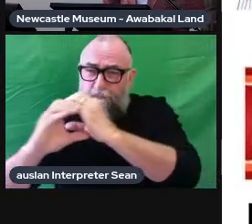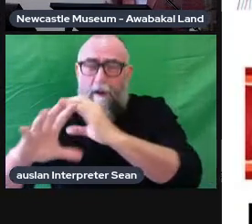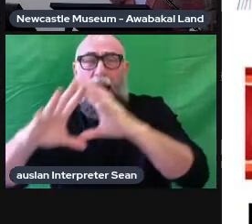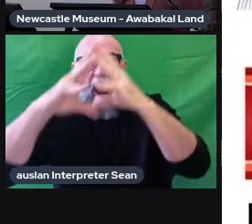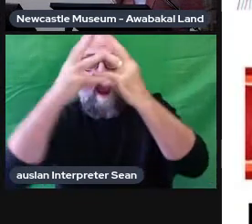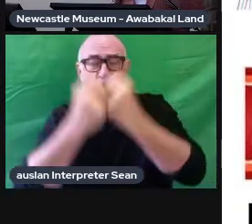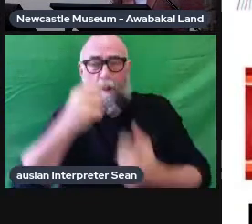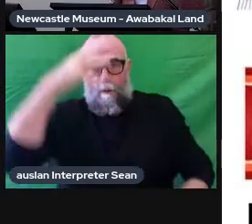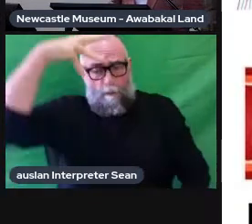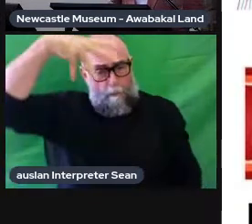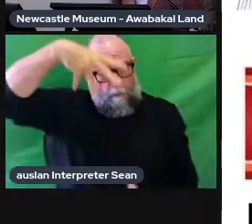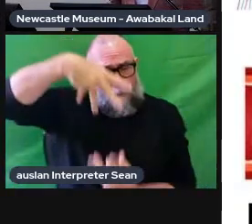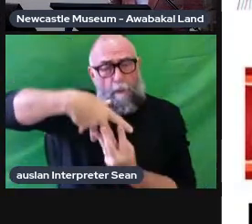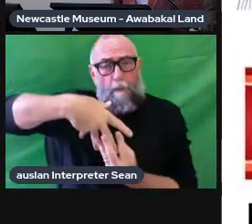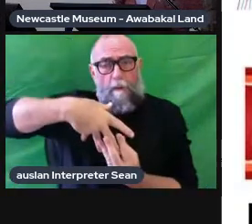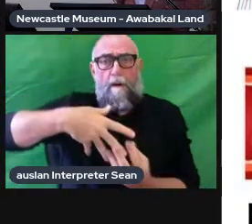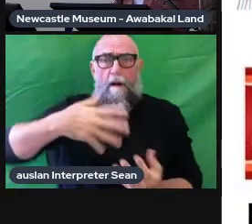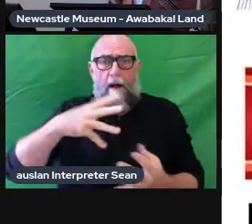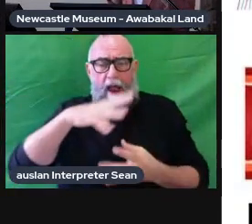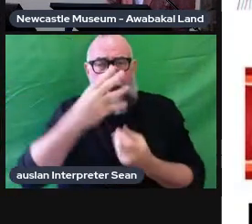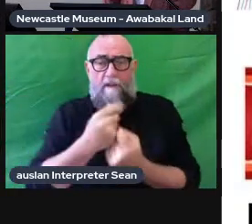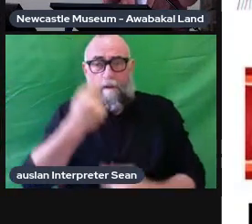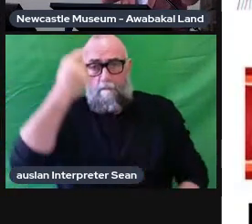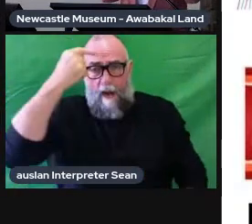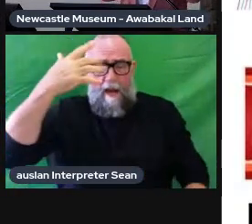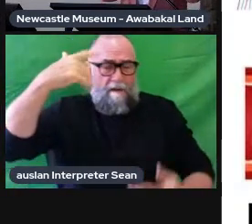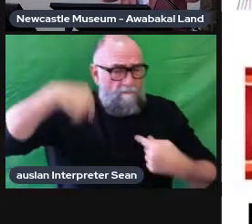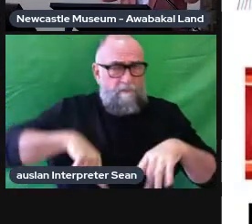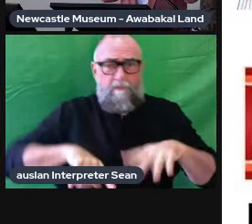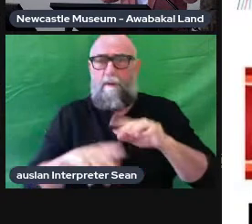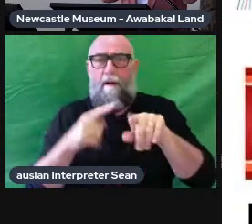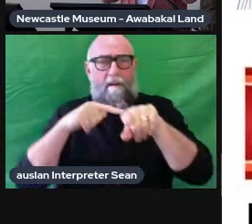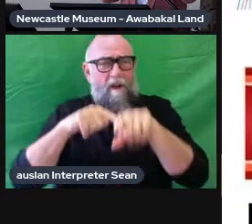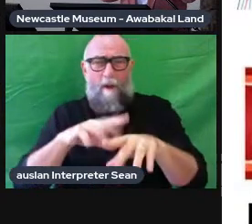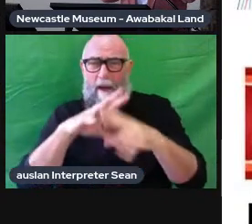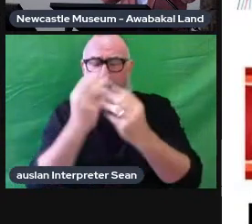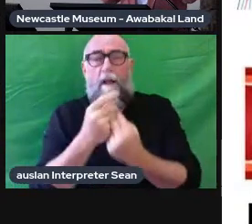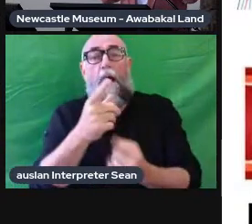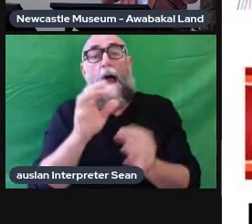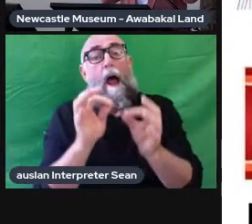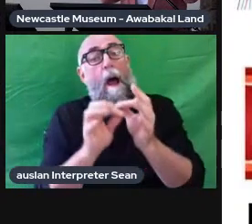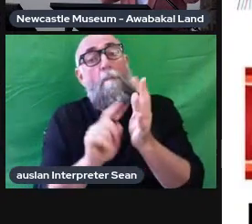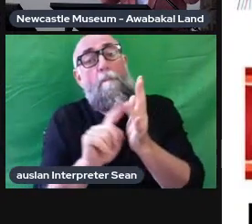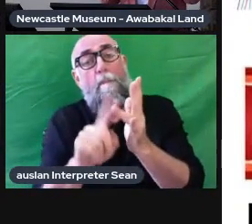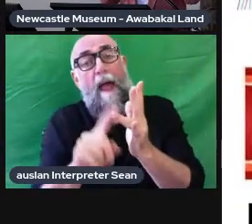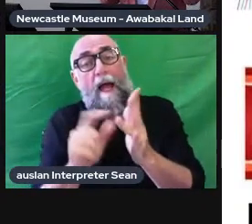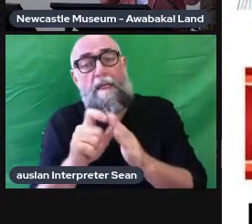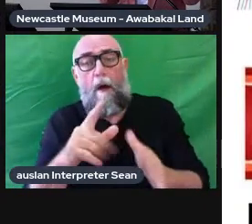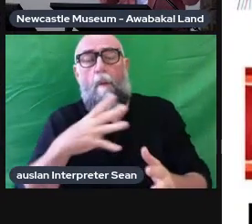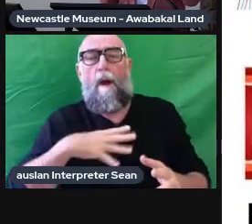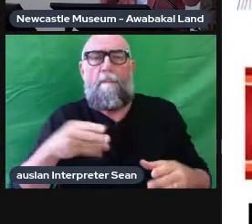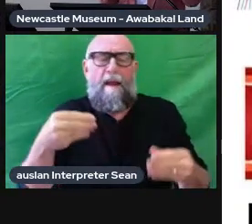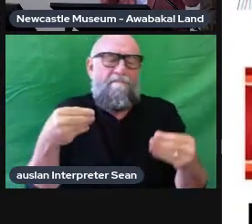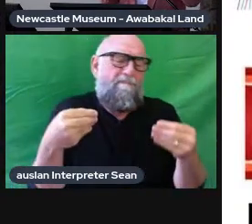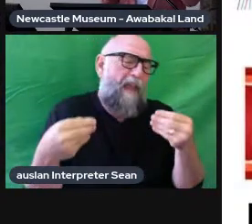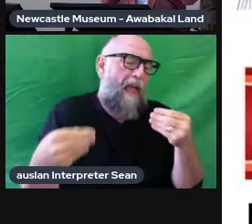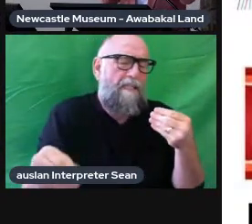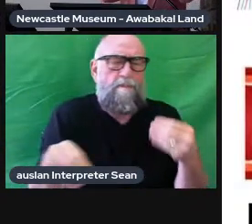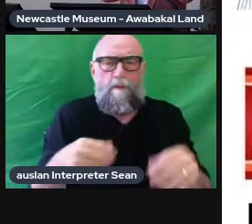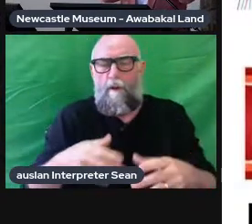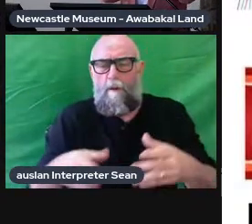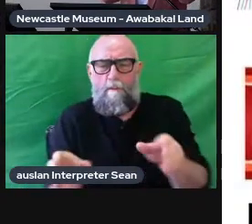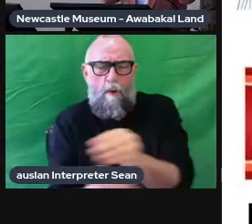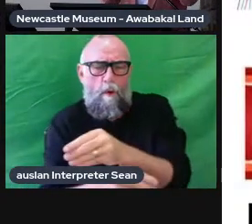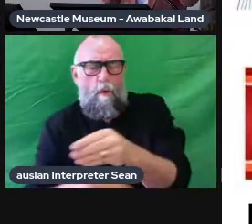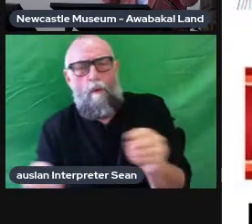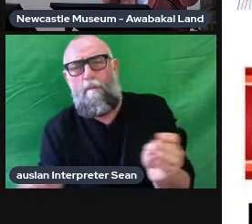as our engine room for everything that we do. We want our blood vessels to be nice and pliable and flexible and stretchy so